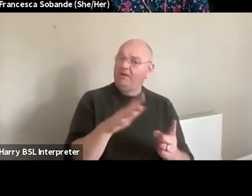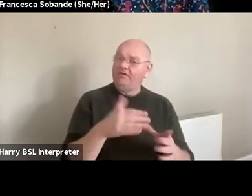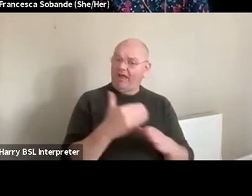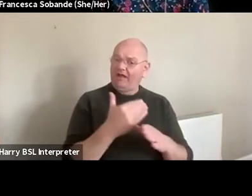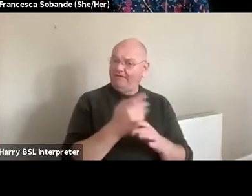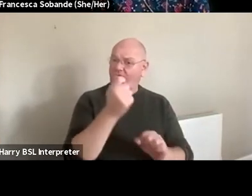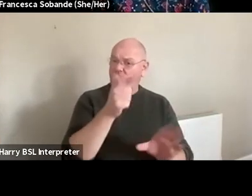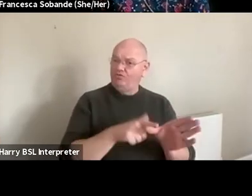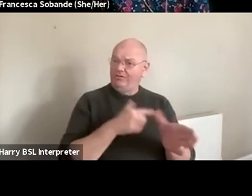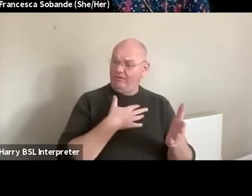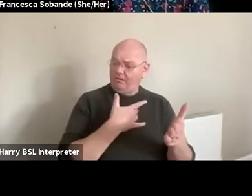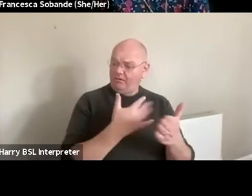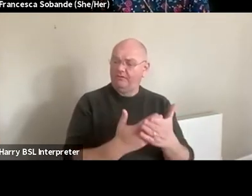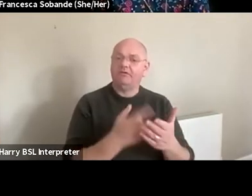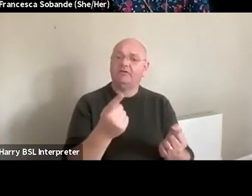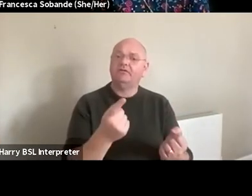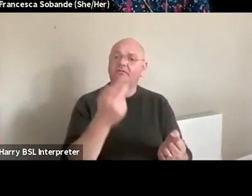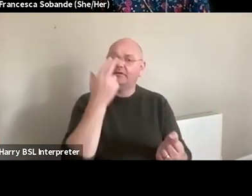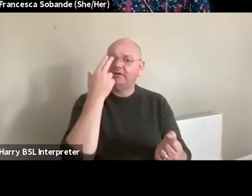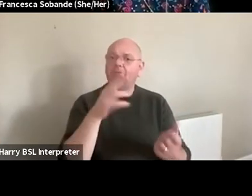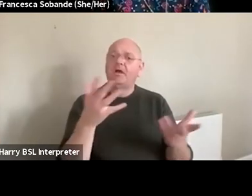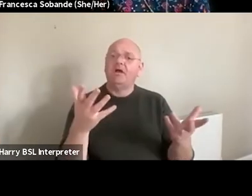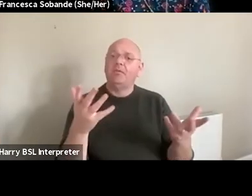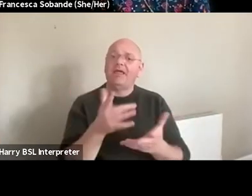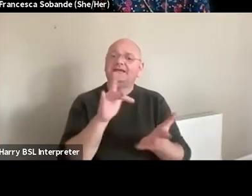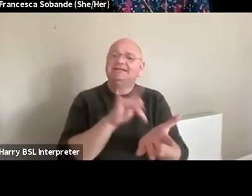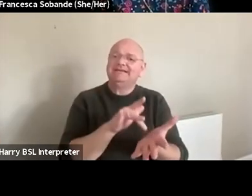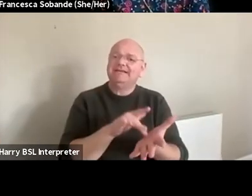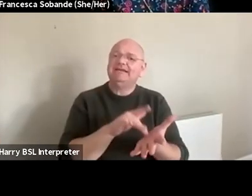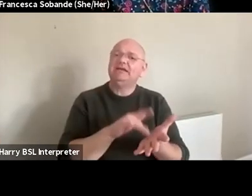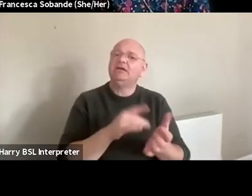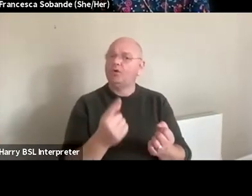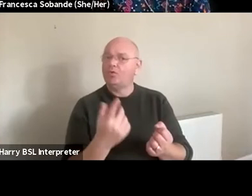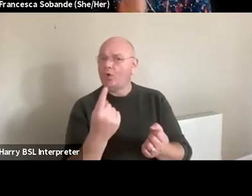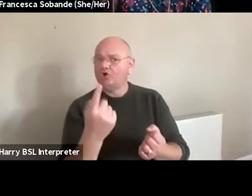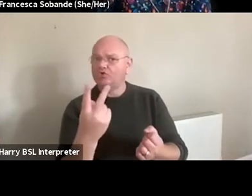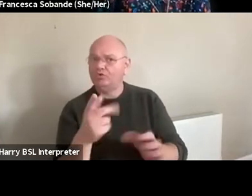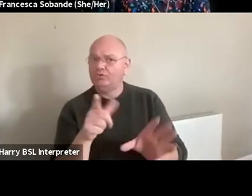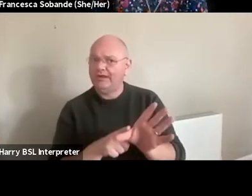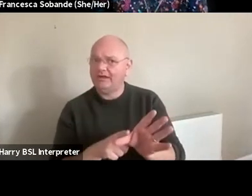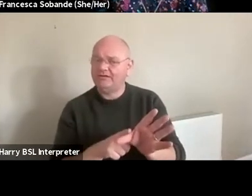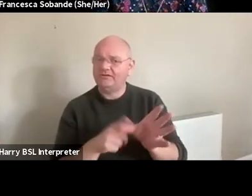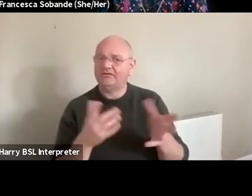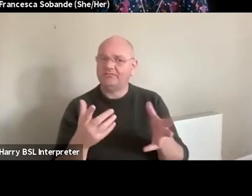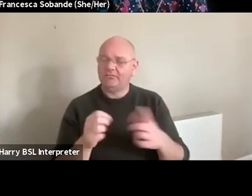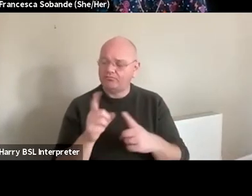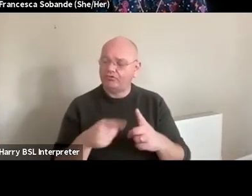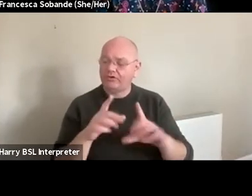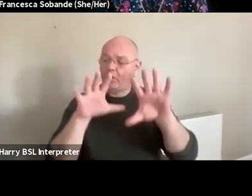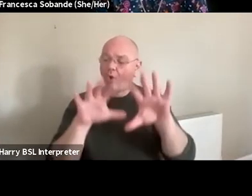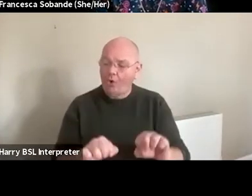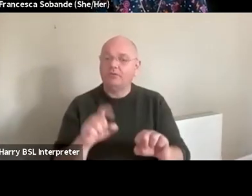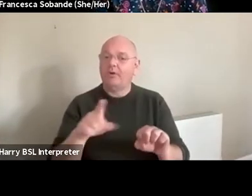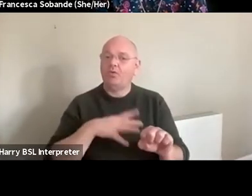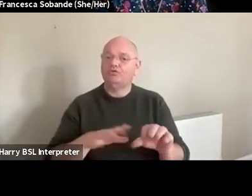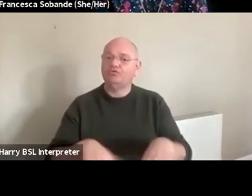years, and then kind of work on it stopped for a couple of years. And we were looking to reanimate it. And then obviously